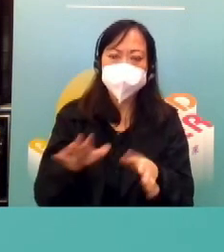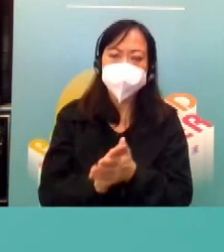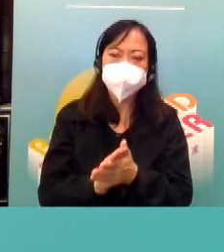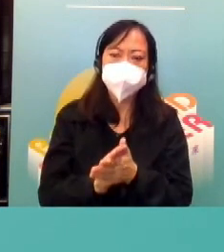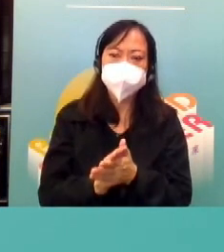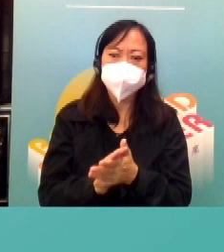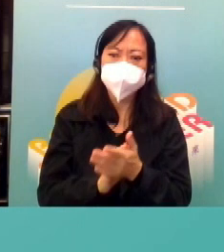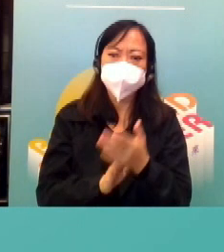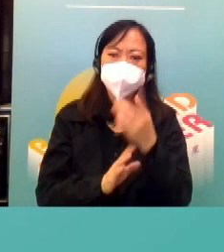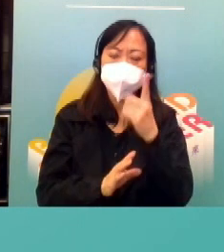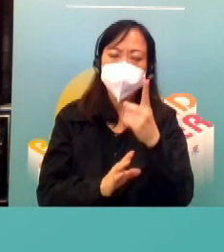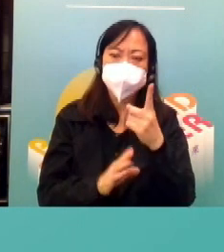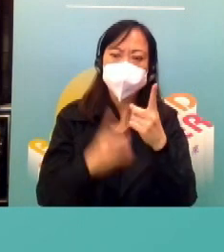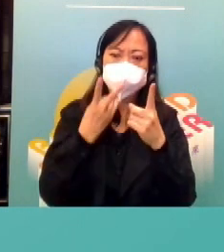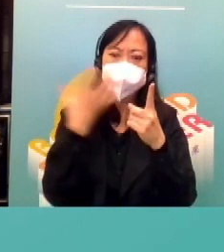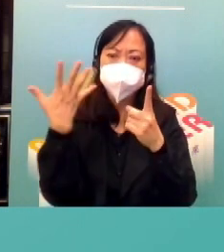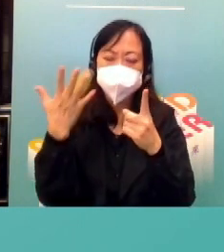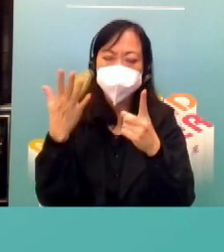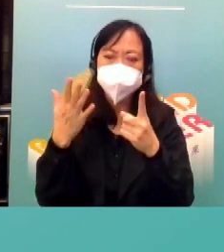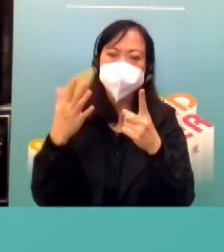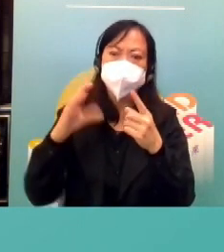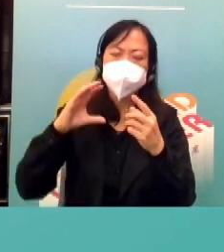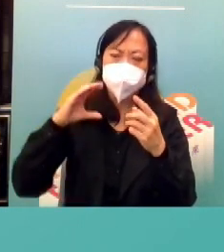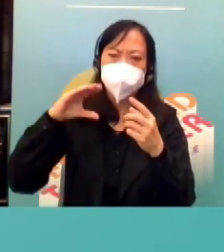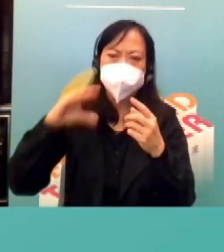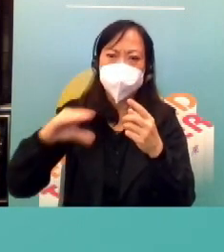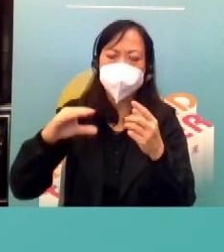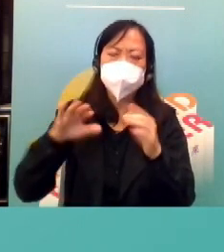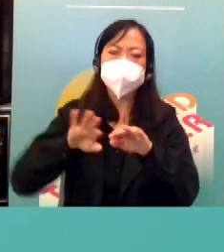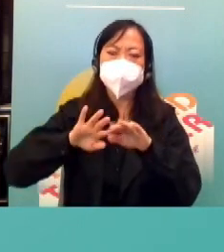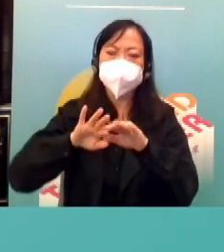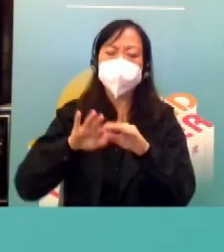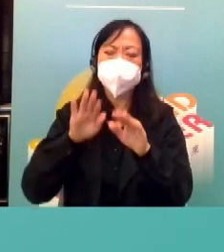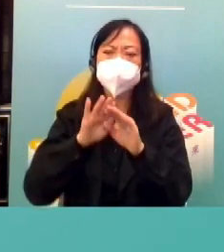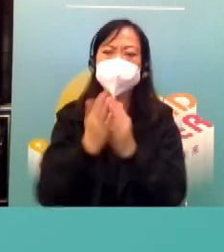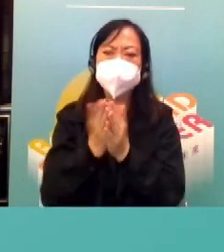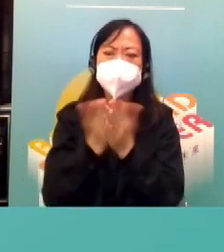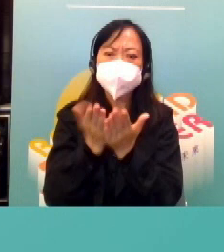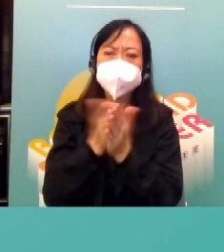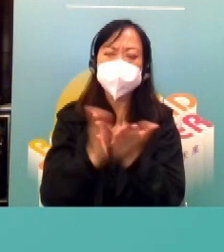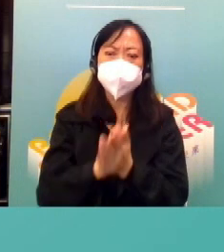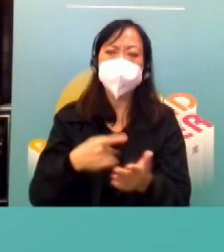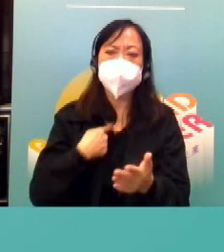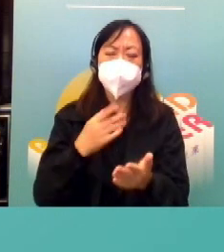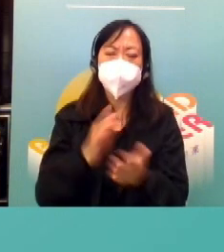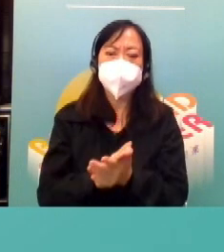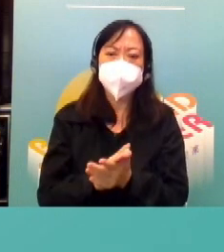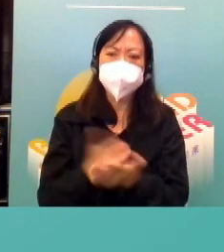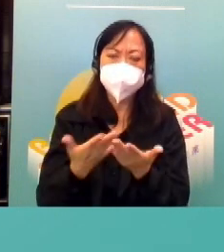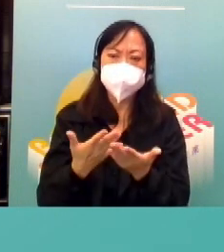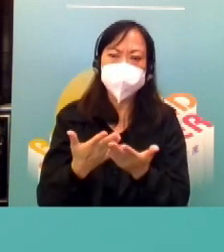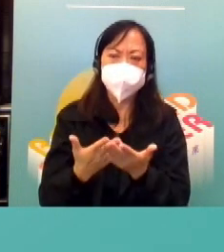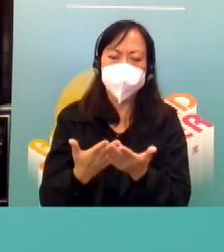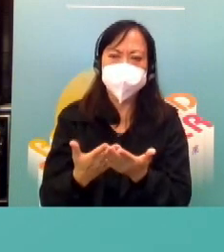lot of that activity means that they're also averting net zero carbon emissions. So more than 23,000 tons